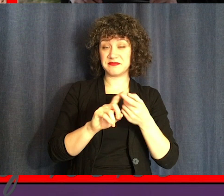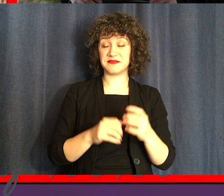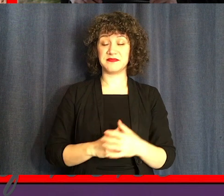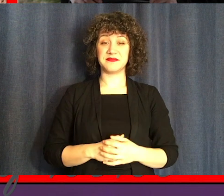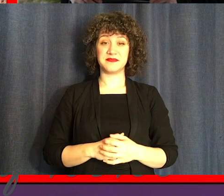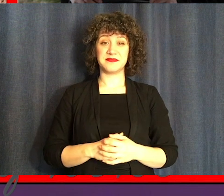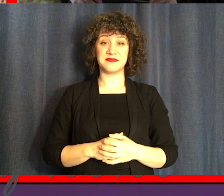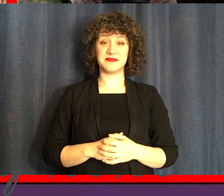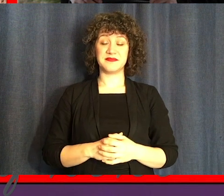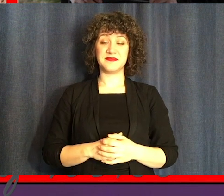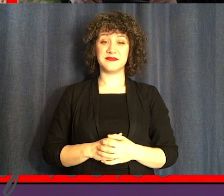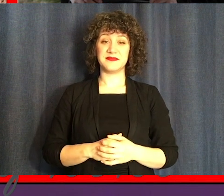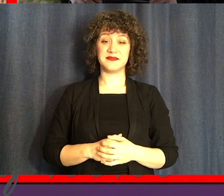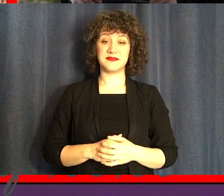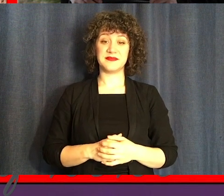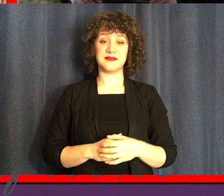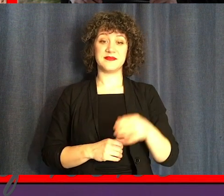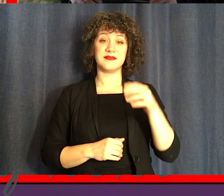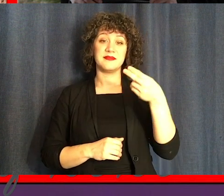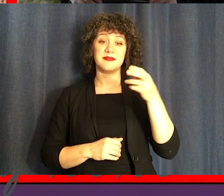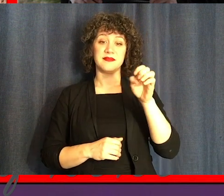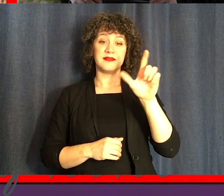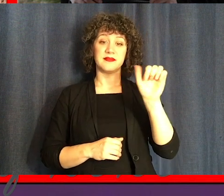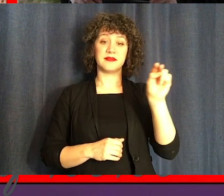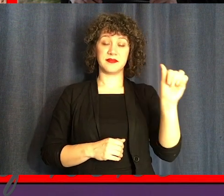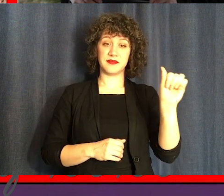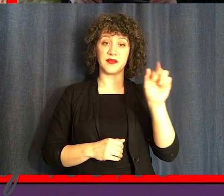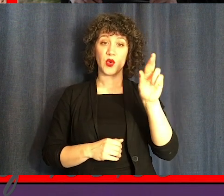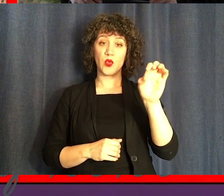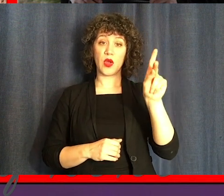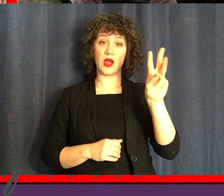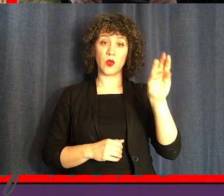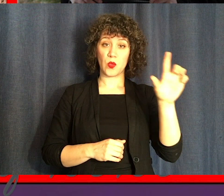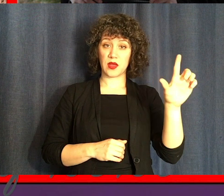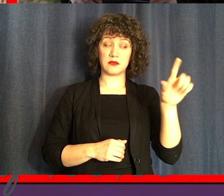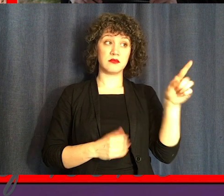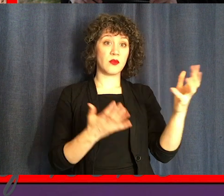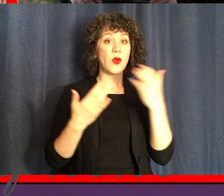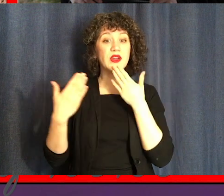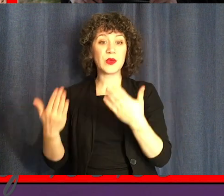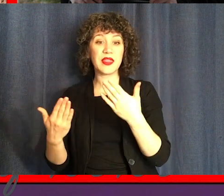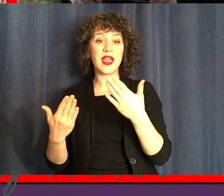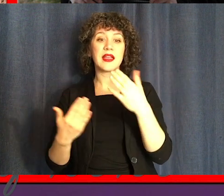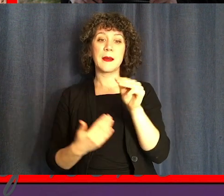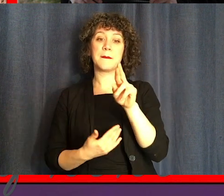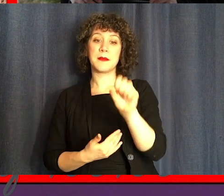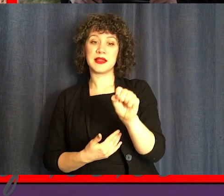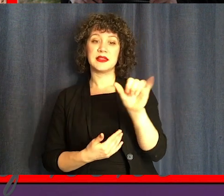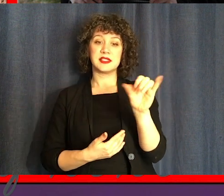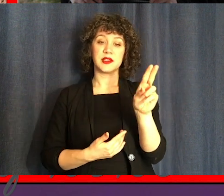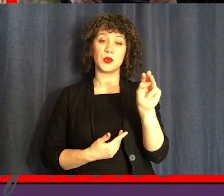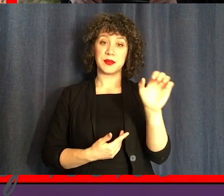Helena Rockwell. Helena would like to thank Miss Yeomans for being her main support. She would also like to thank